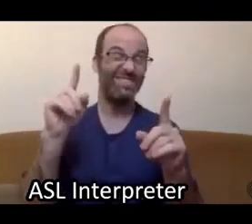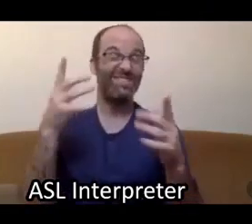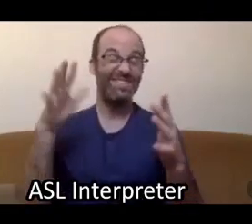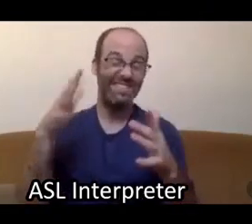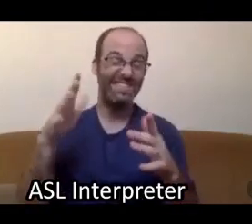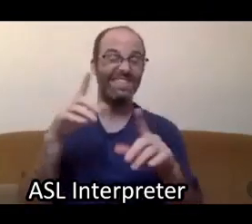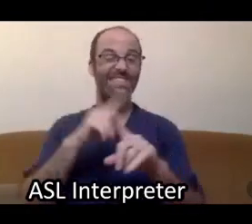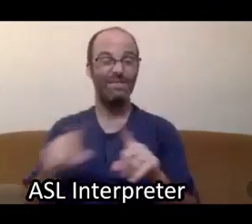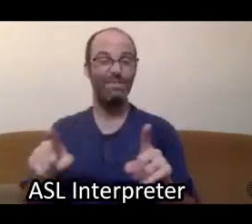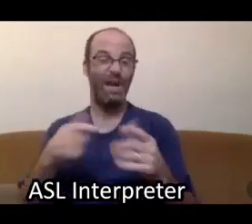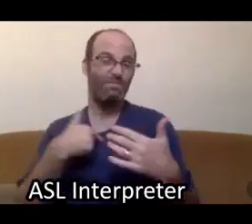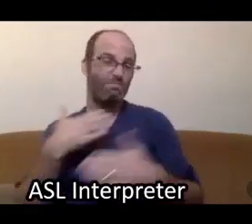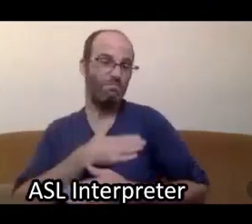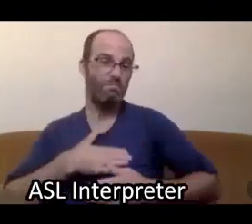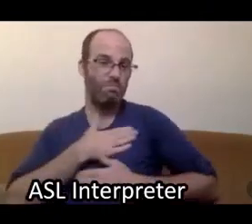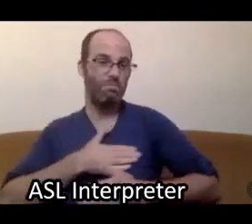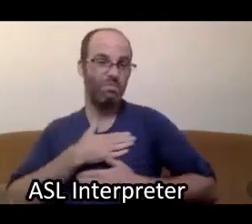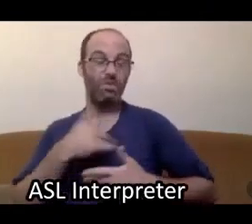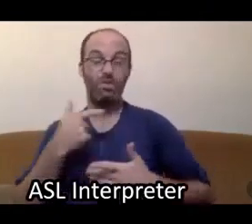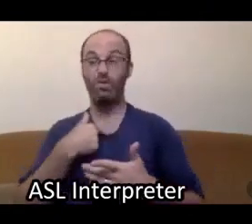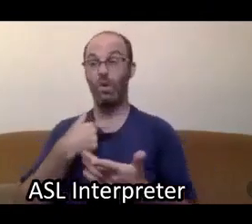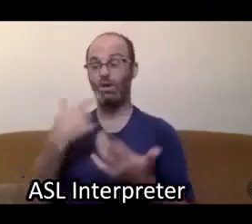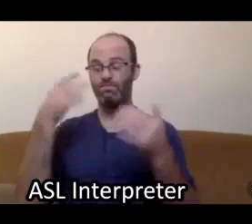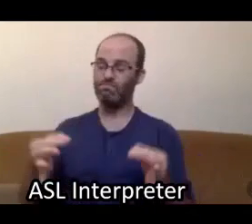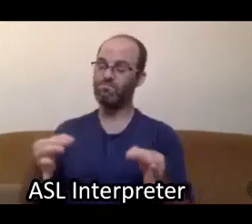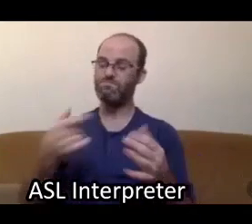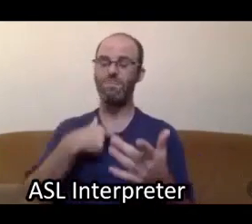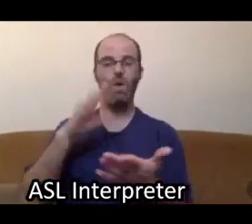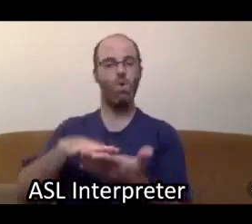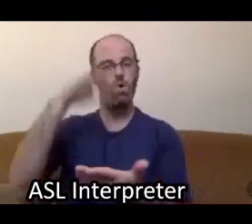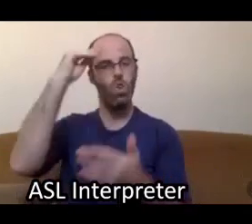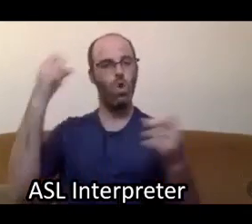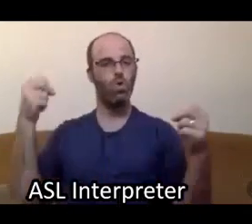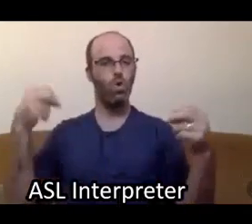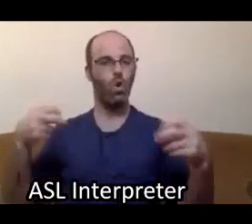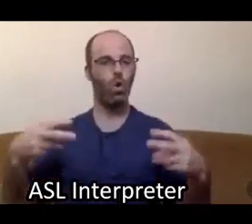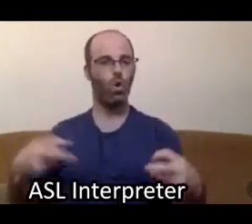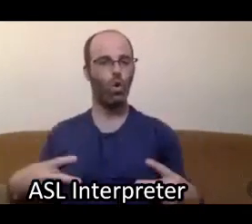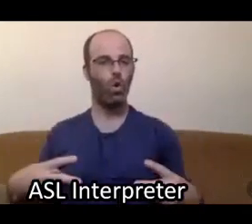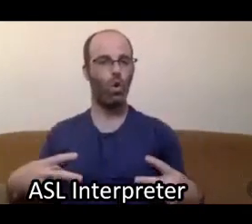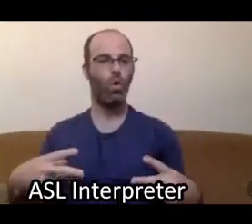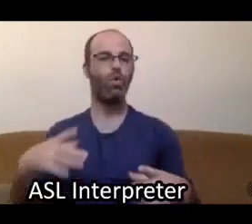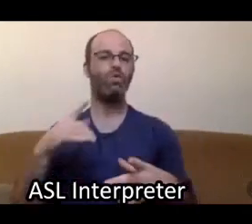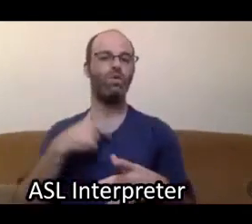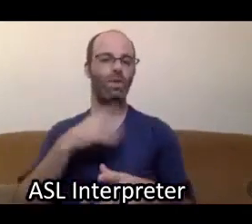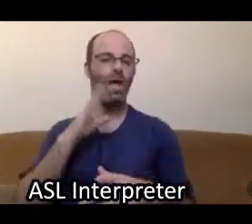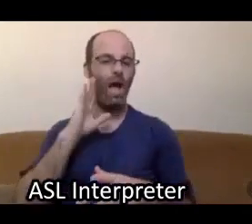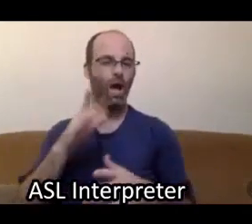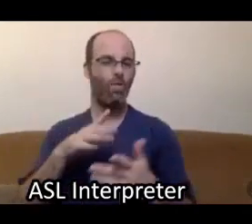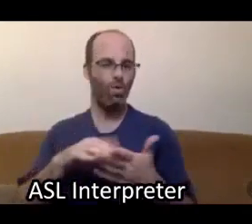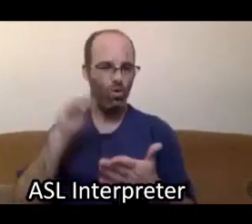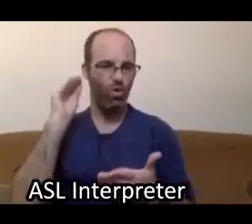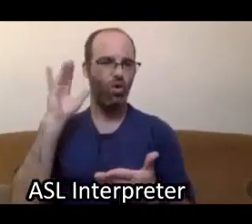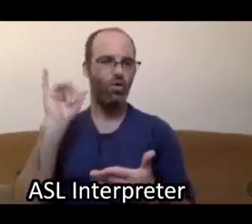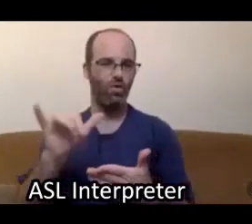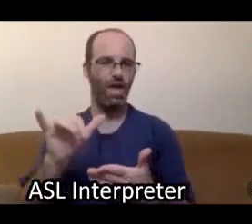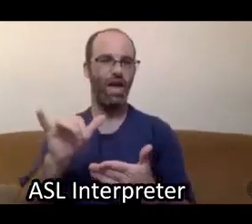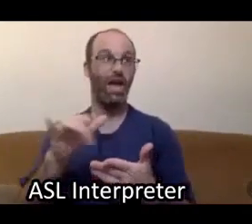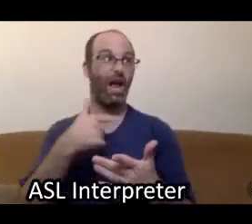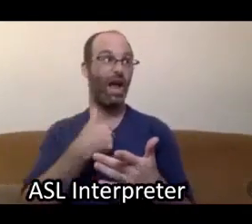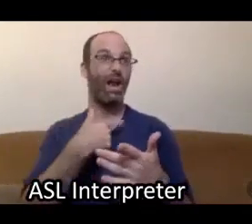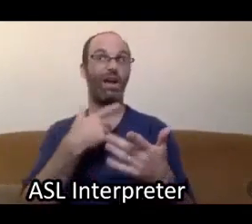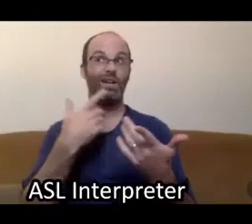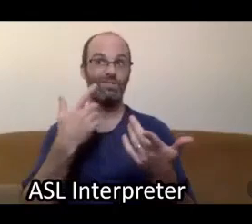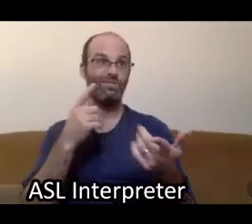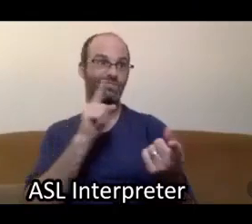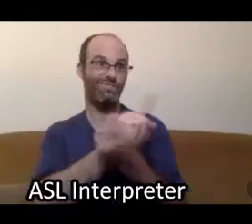And ultimately, I mean, it's led from breaking major ground to meeting a lot of wonderful people and being able to give